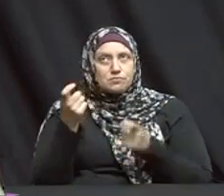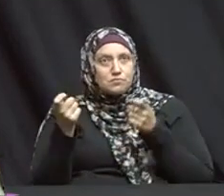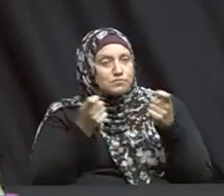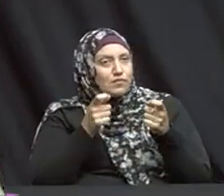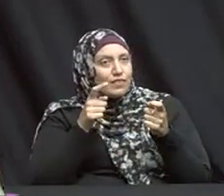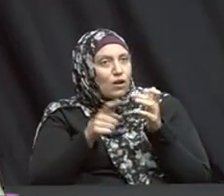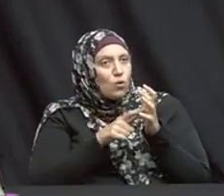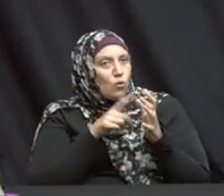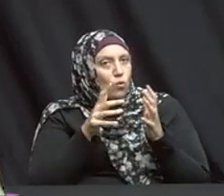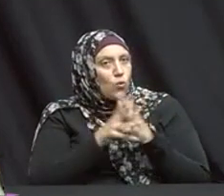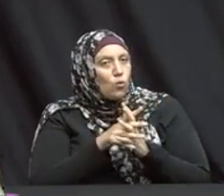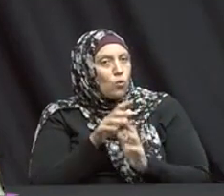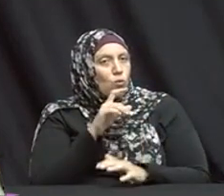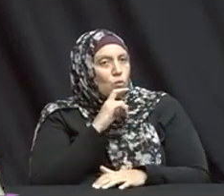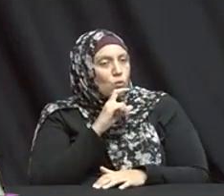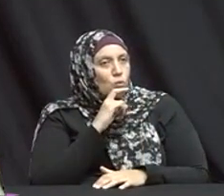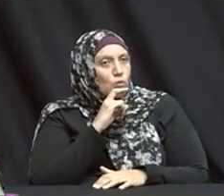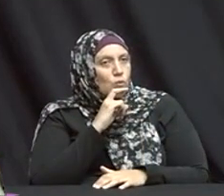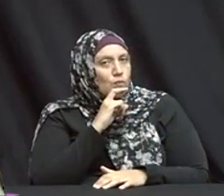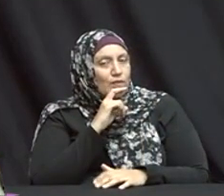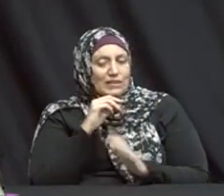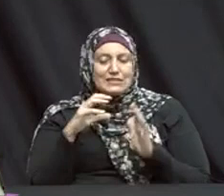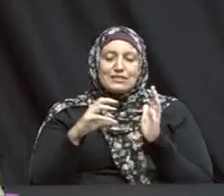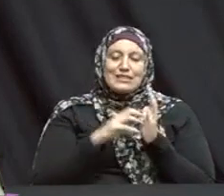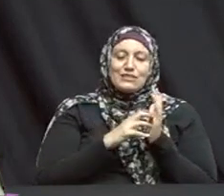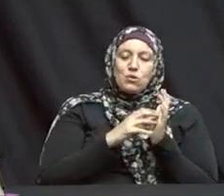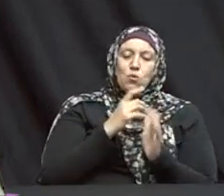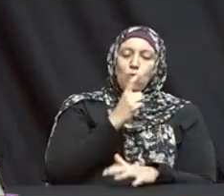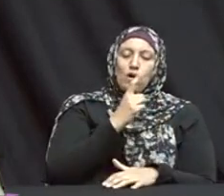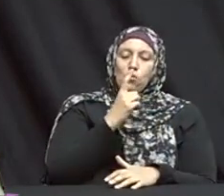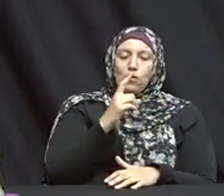sections 110 through to